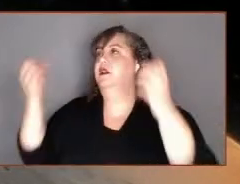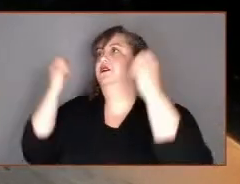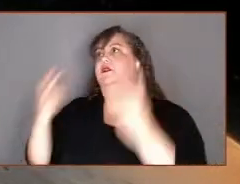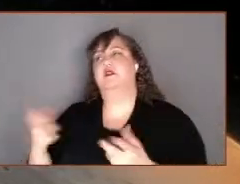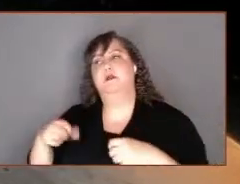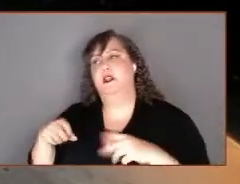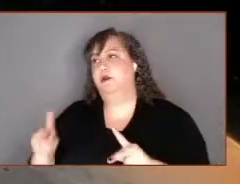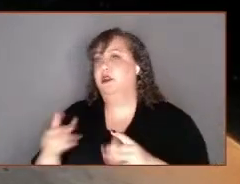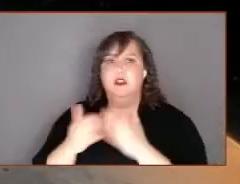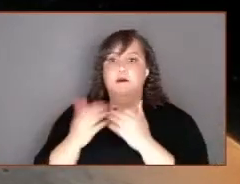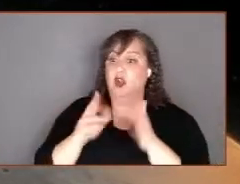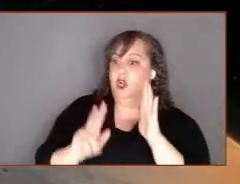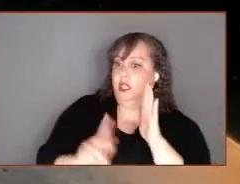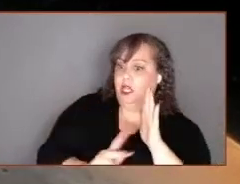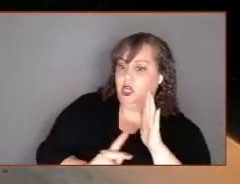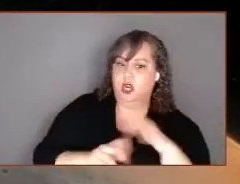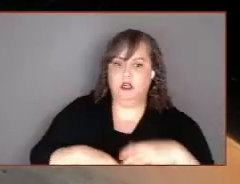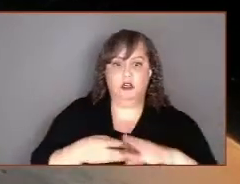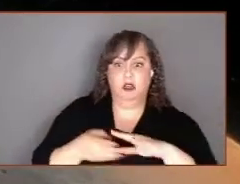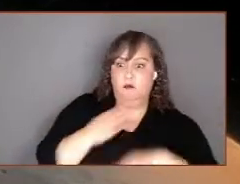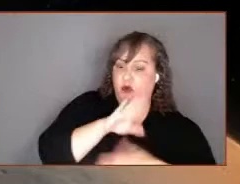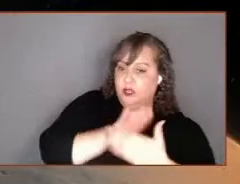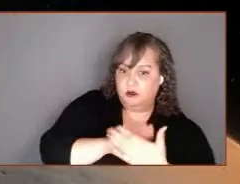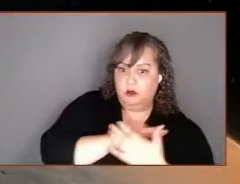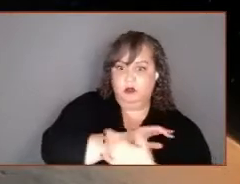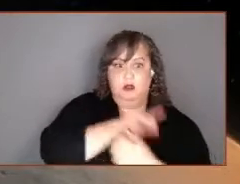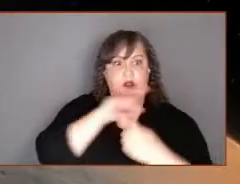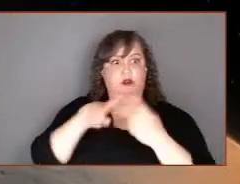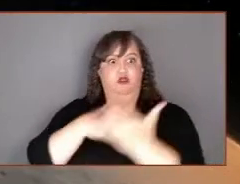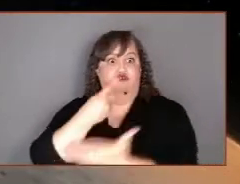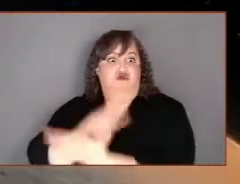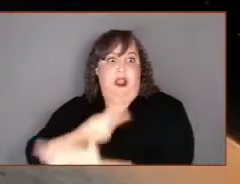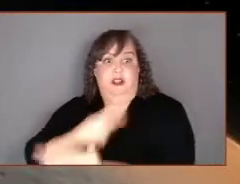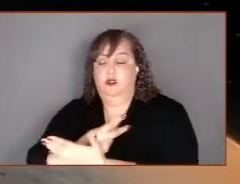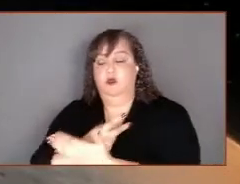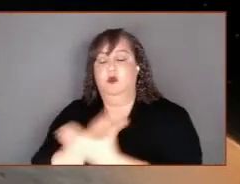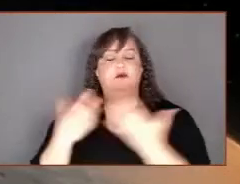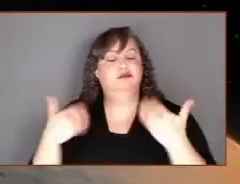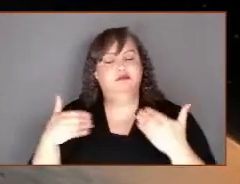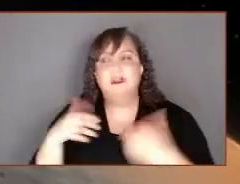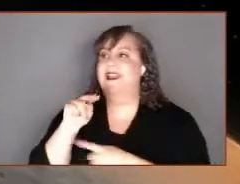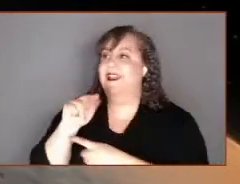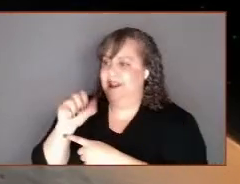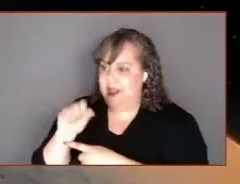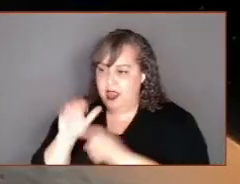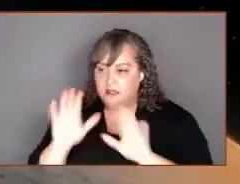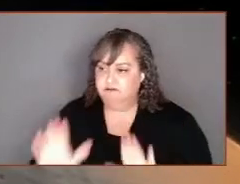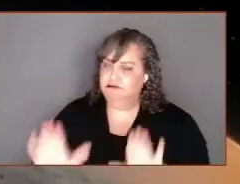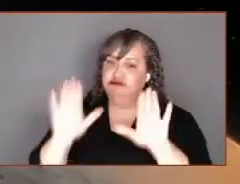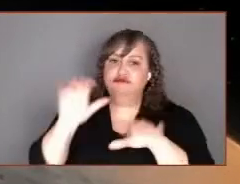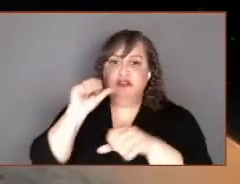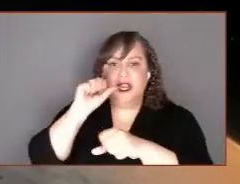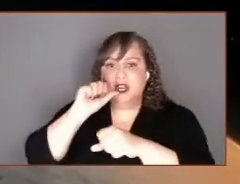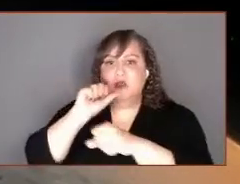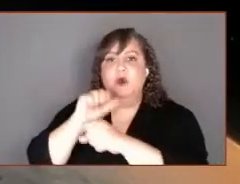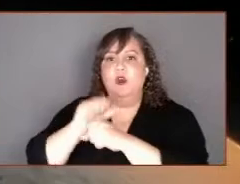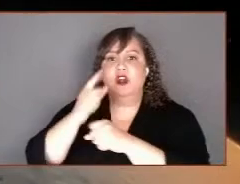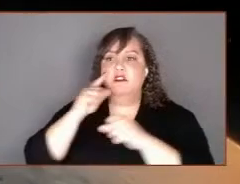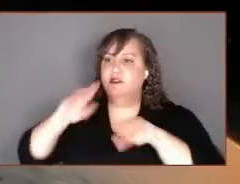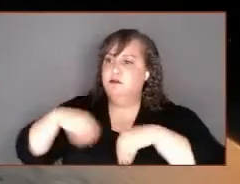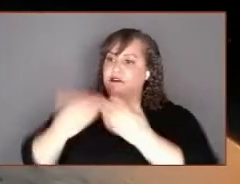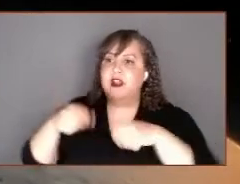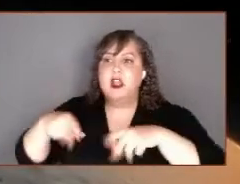even some preschool all the way through graduate school, NASA does a great job of trying to create opportunities for students. So I would